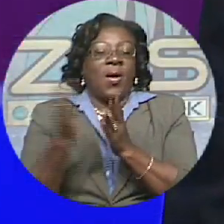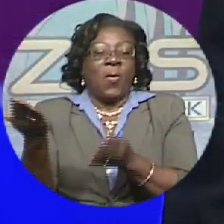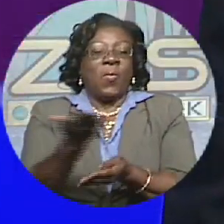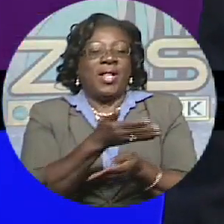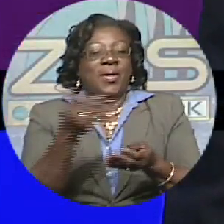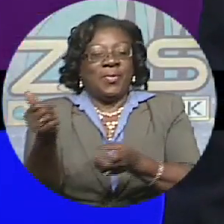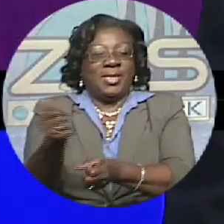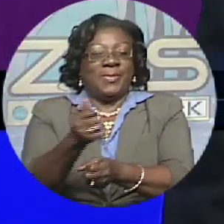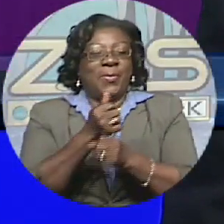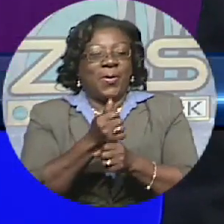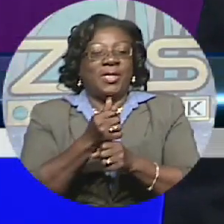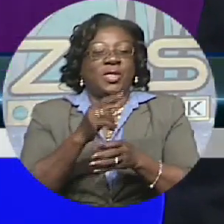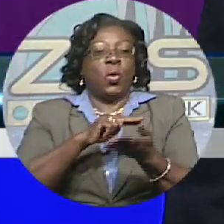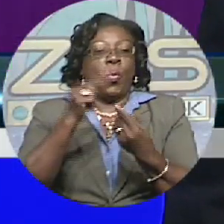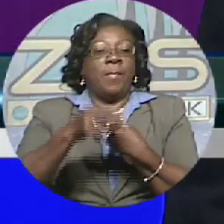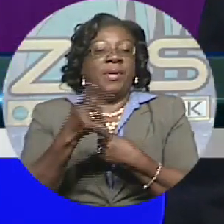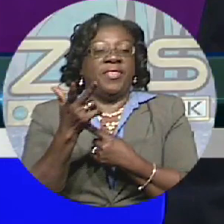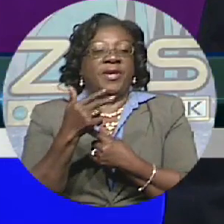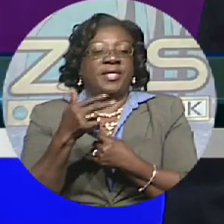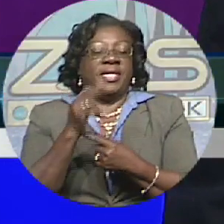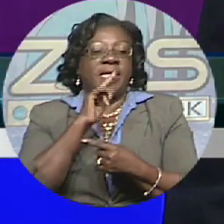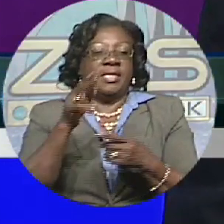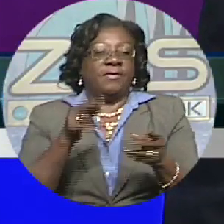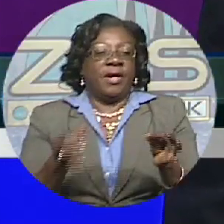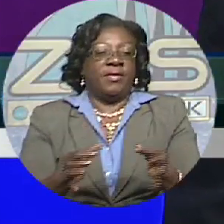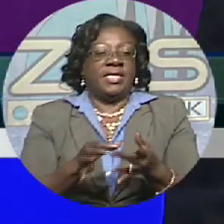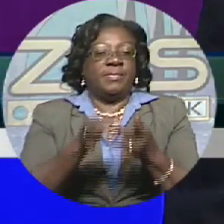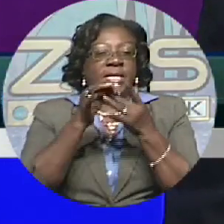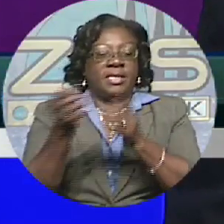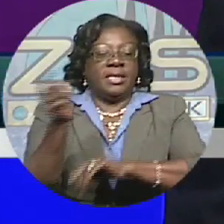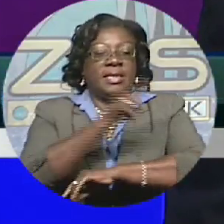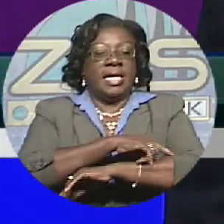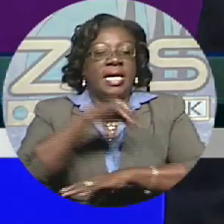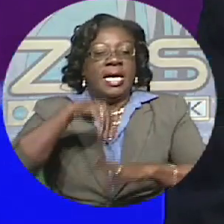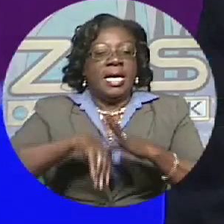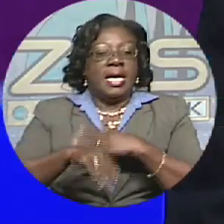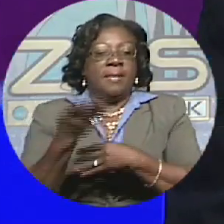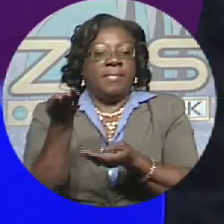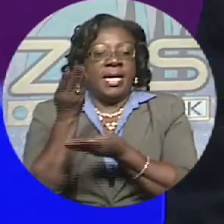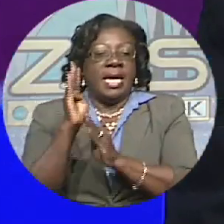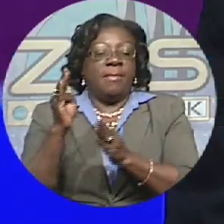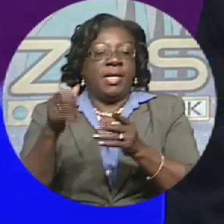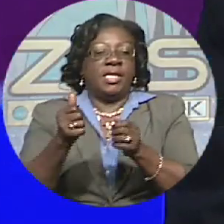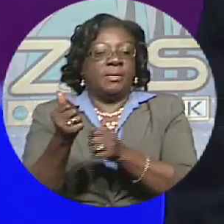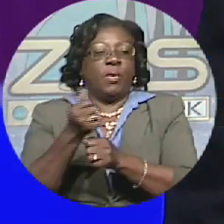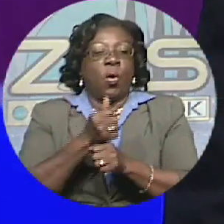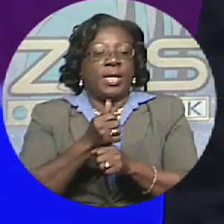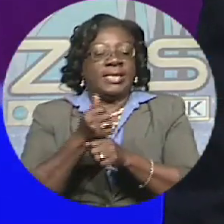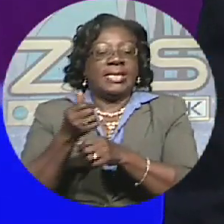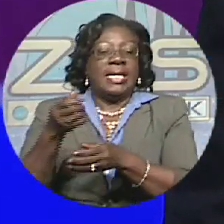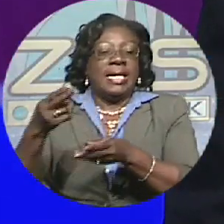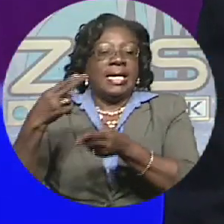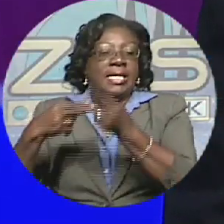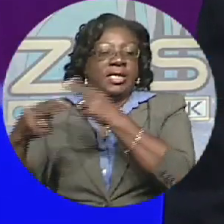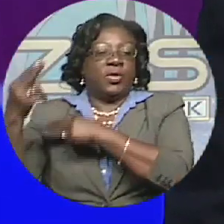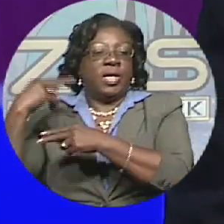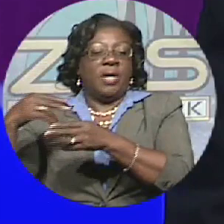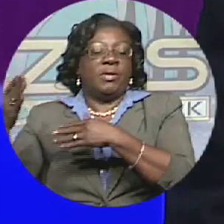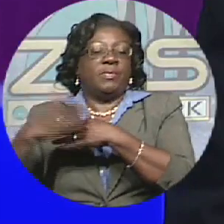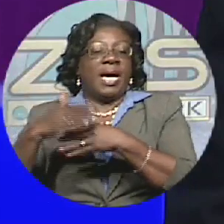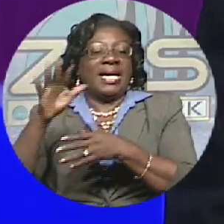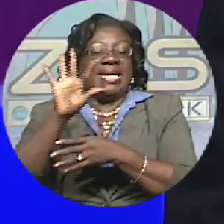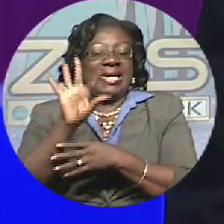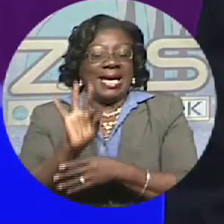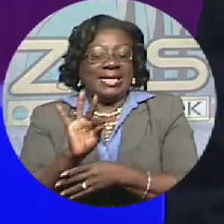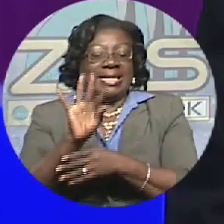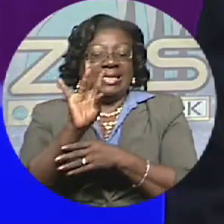Welcome to sports, everybody. November 13th is a very significant day in Bahamian sports history. It was back in 1975 when the boxing world